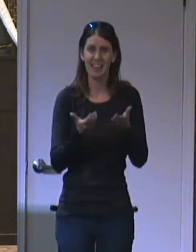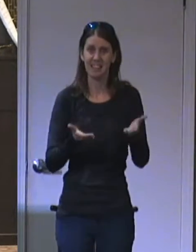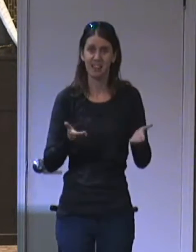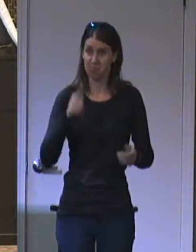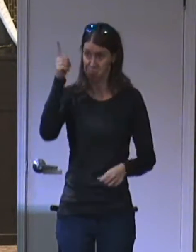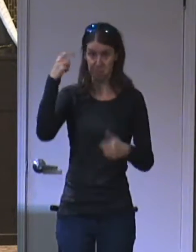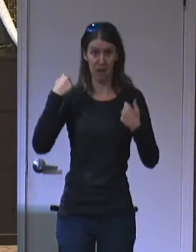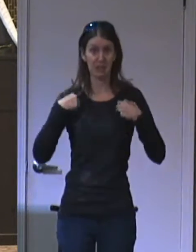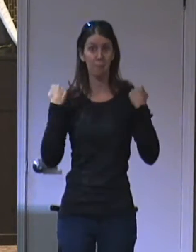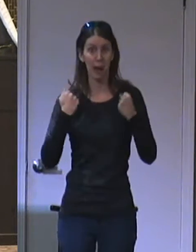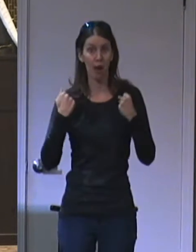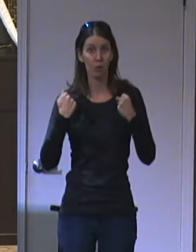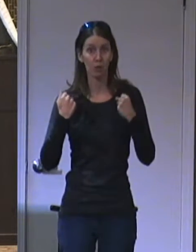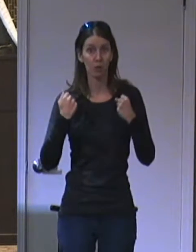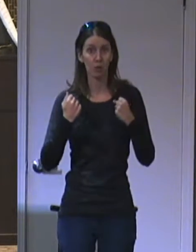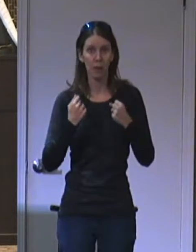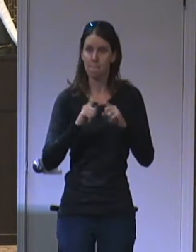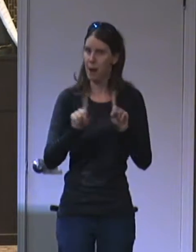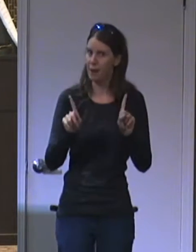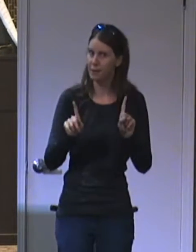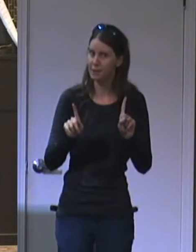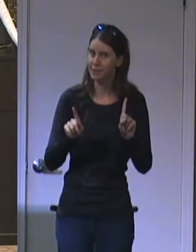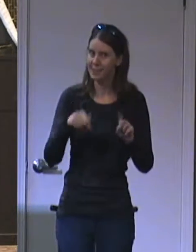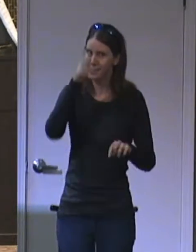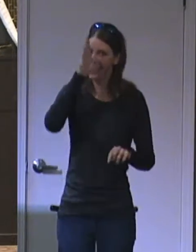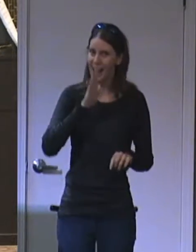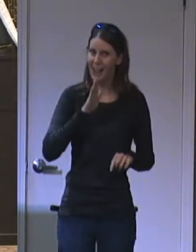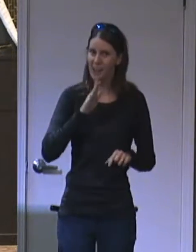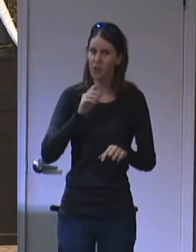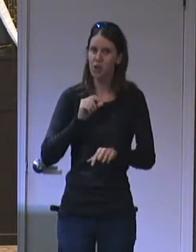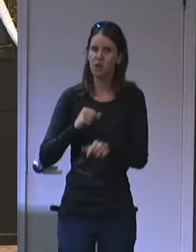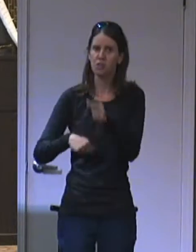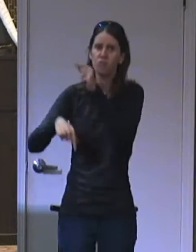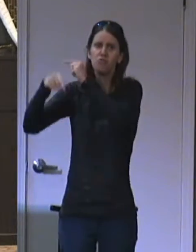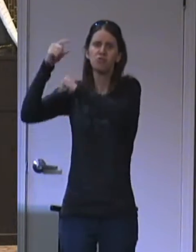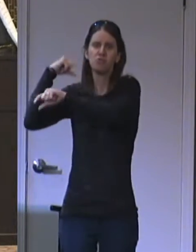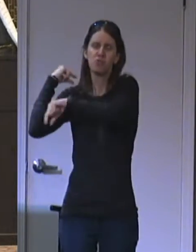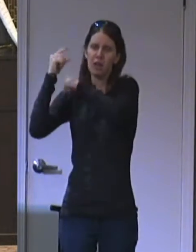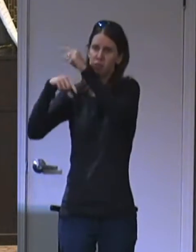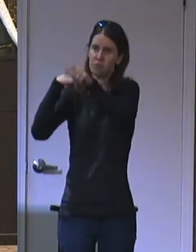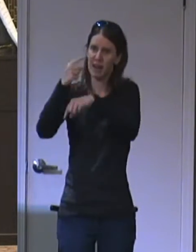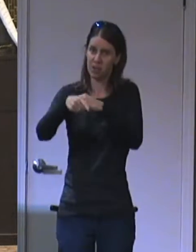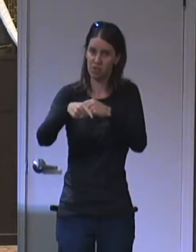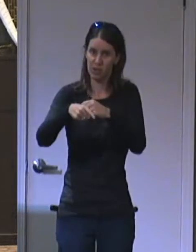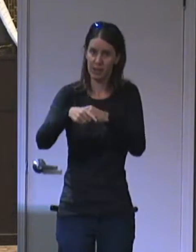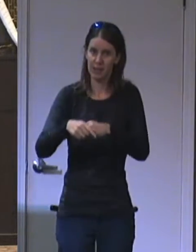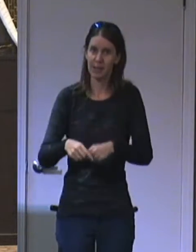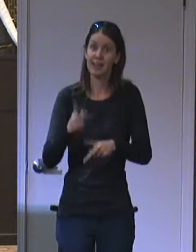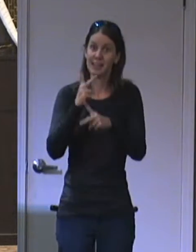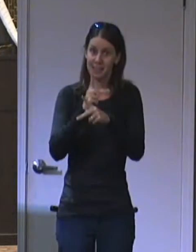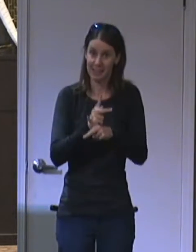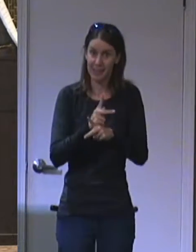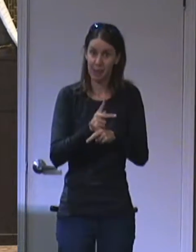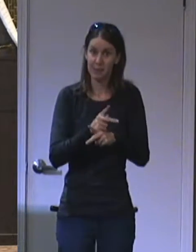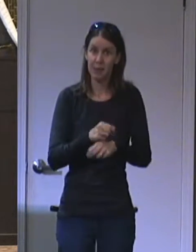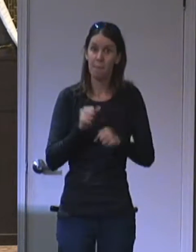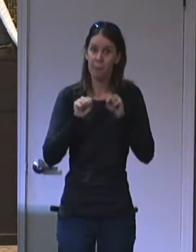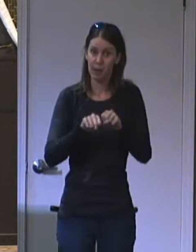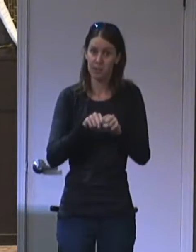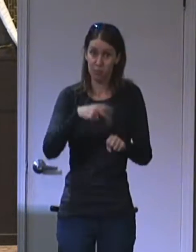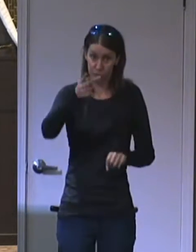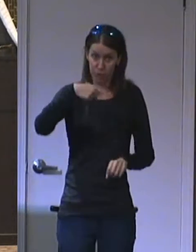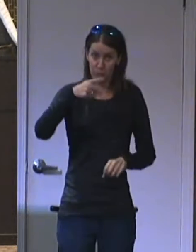imagine could have happened, and yet God, through all the ages, has kept it possible for you and I to be here